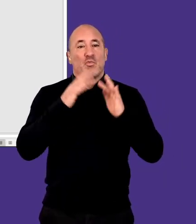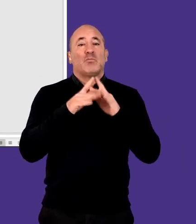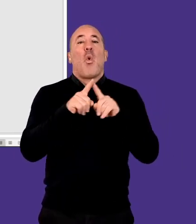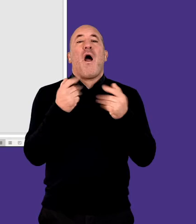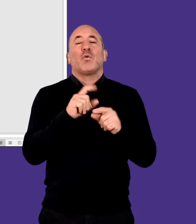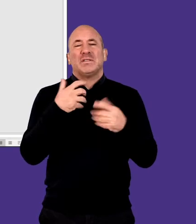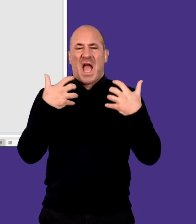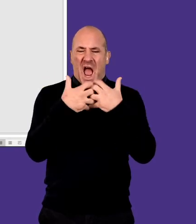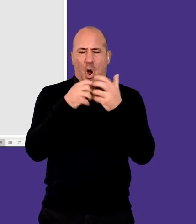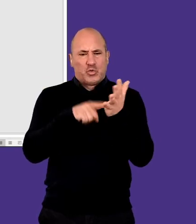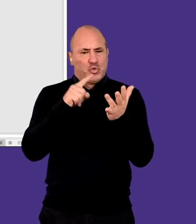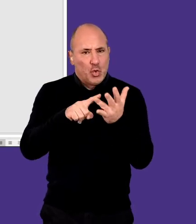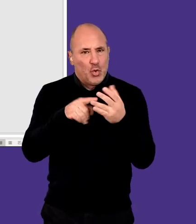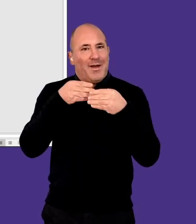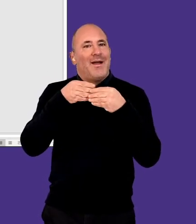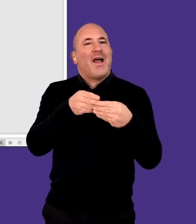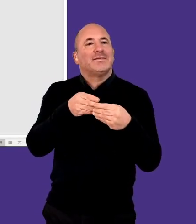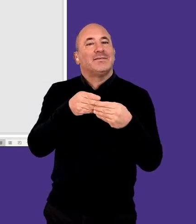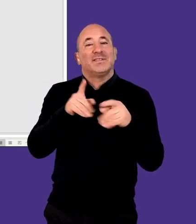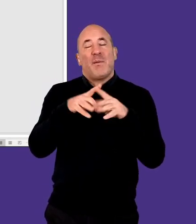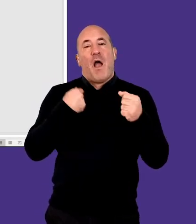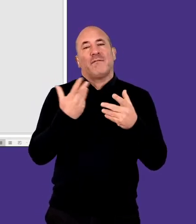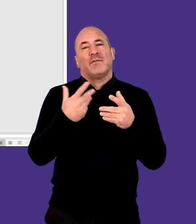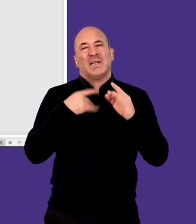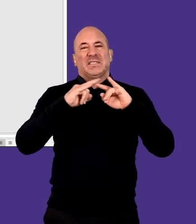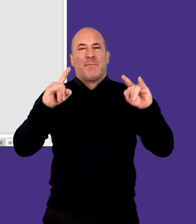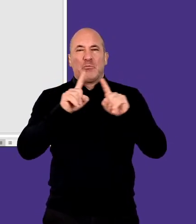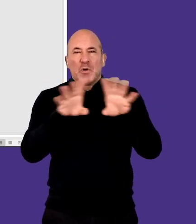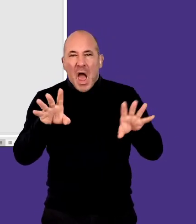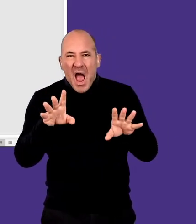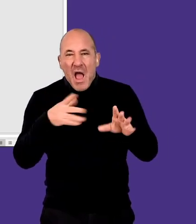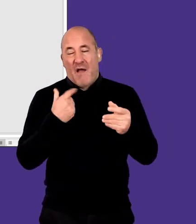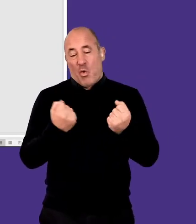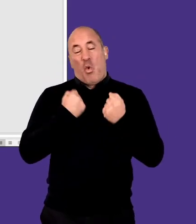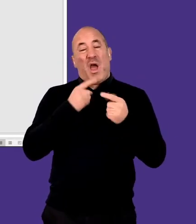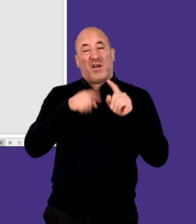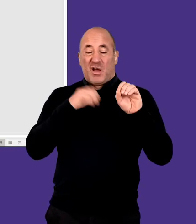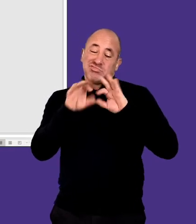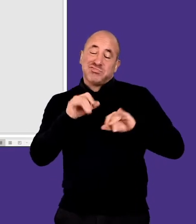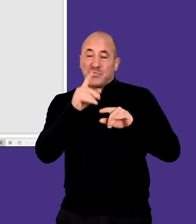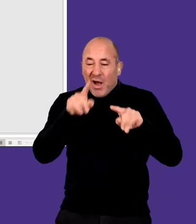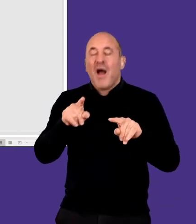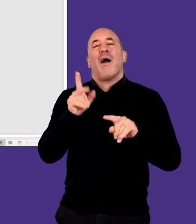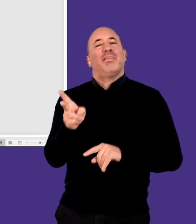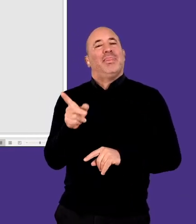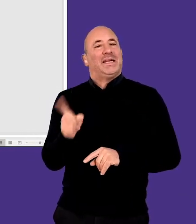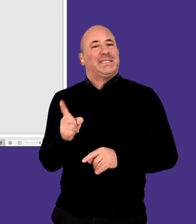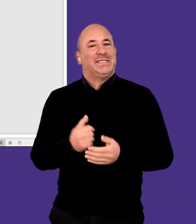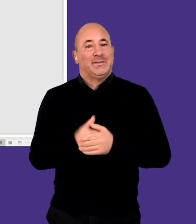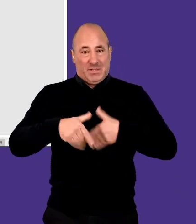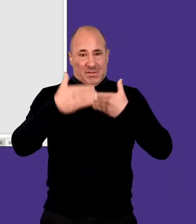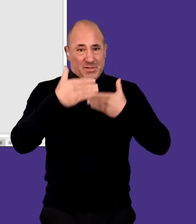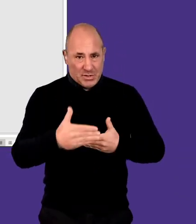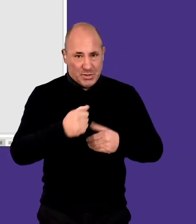also have a how-to guide on our website, along with an example template populated with example answers. In this